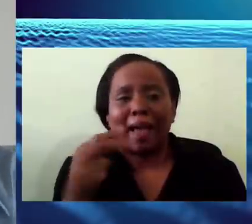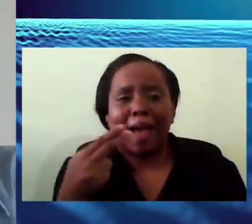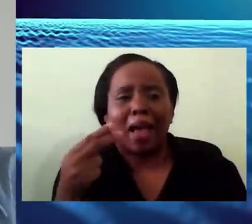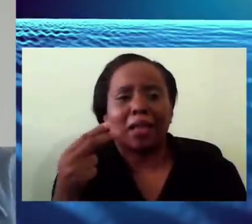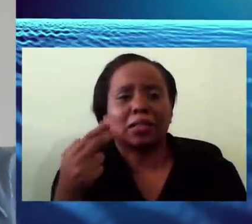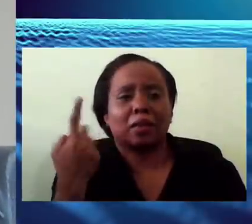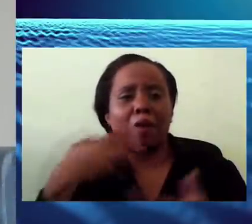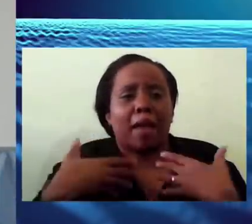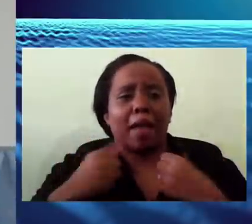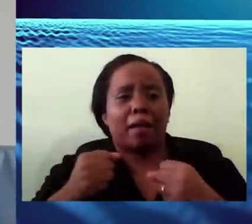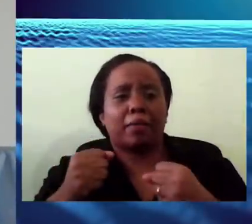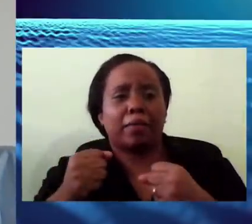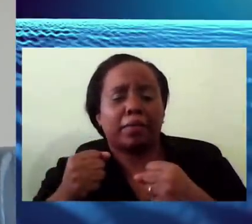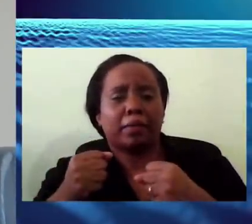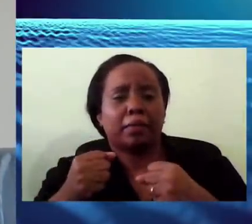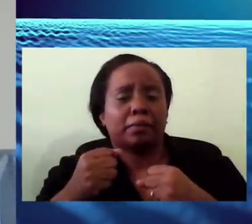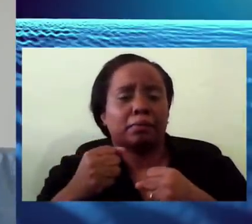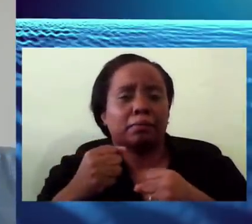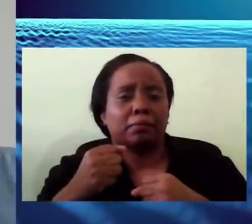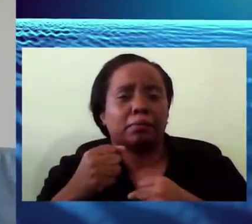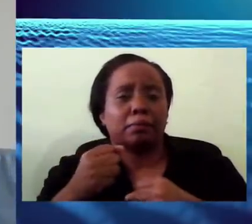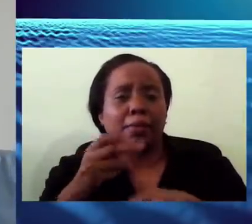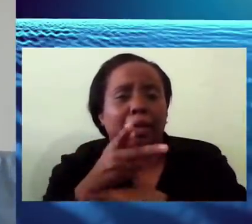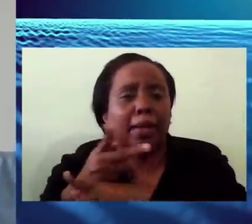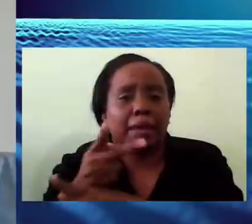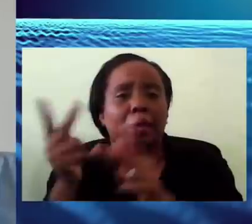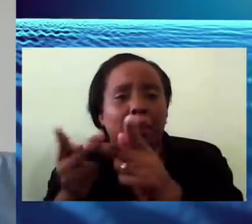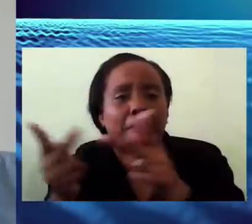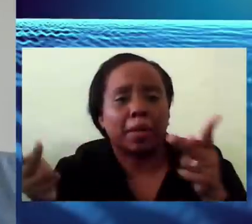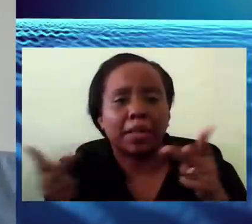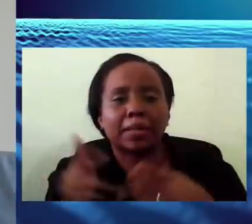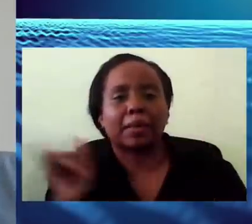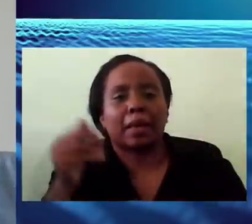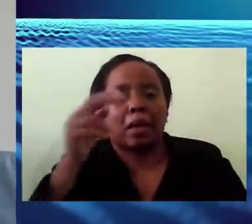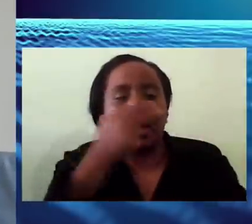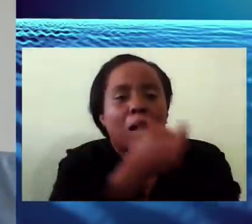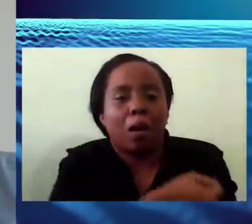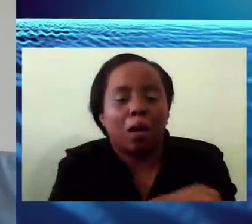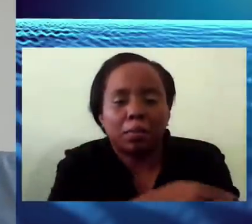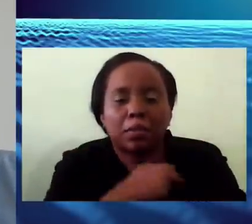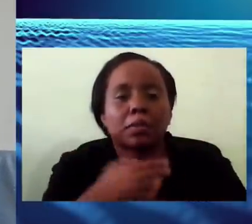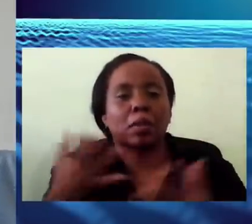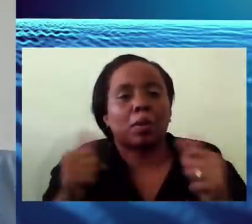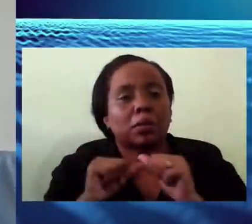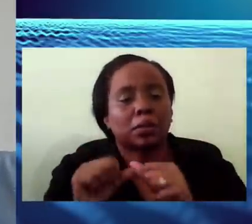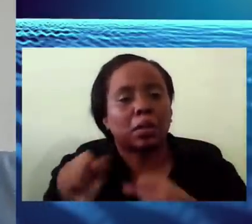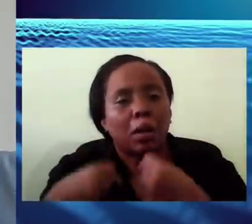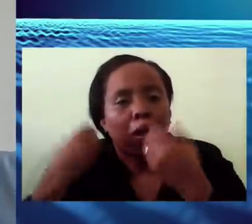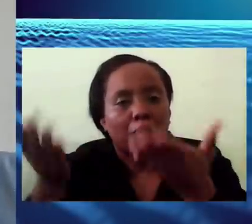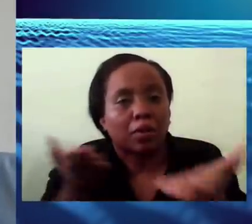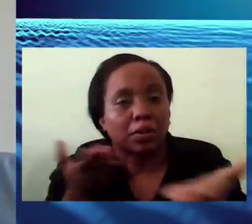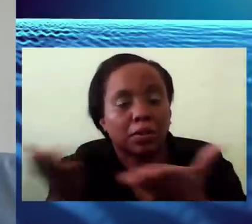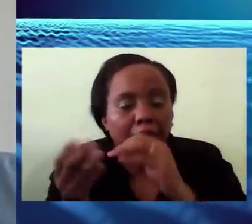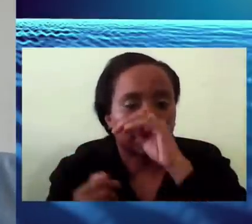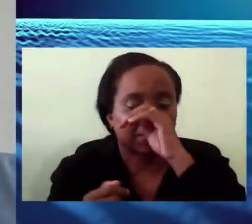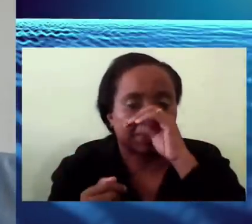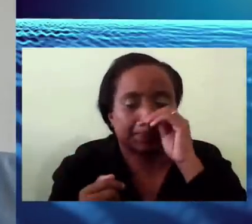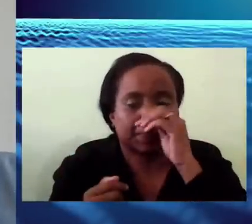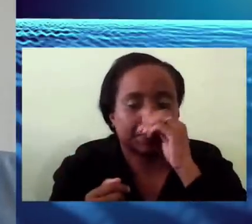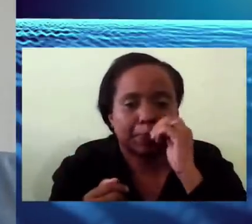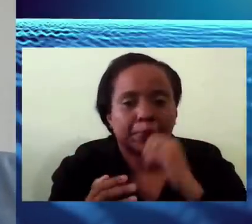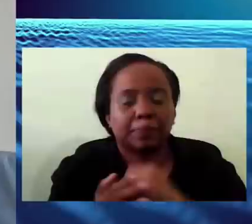get those facilities open so that we could continue offering the service that we have to offer. So between that, to be honest with you,